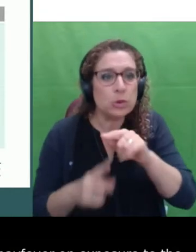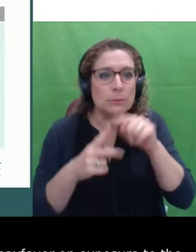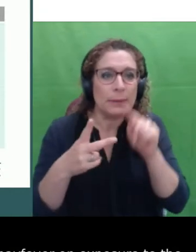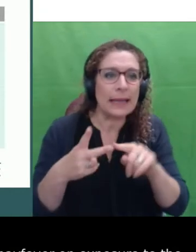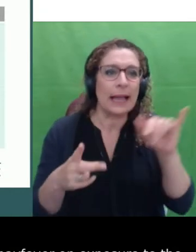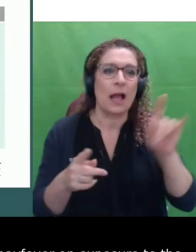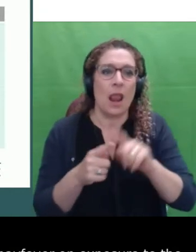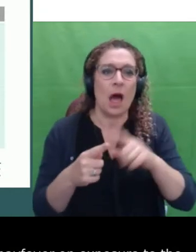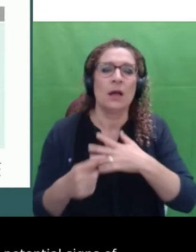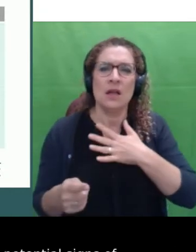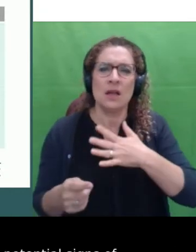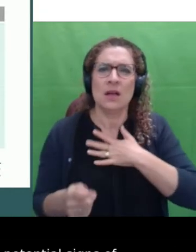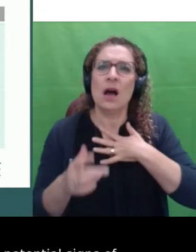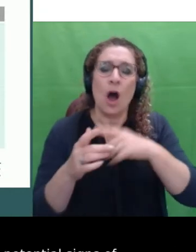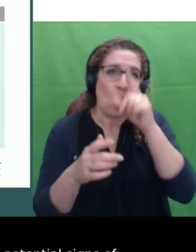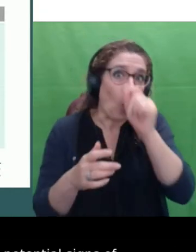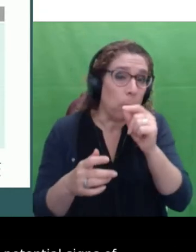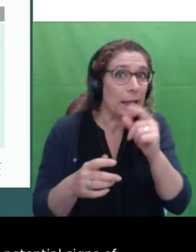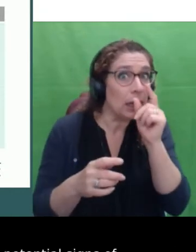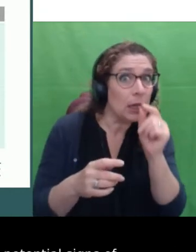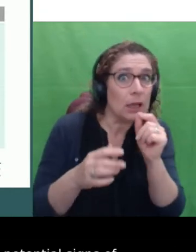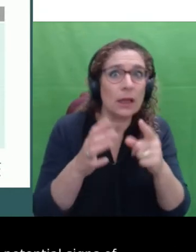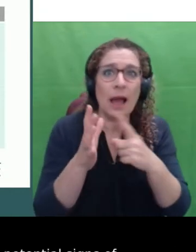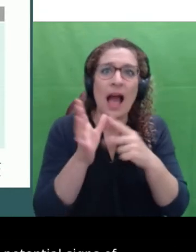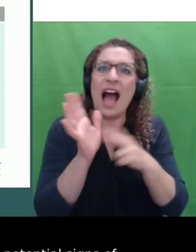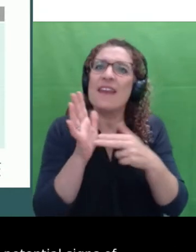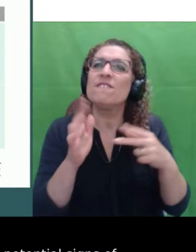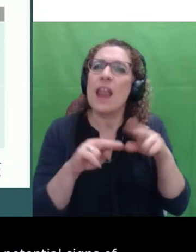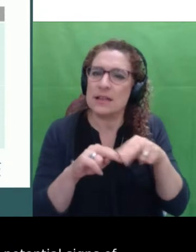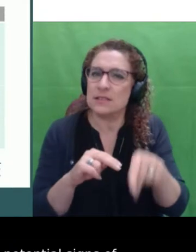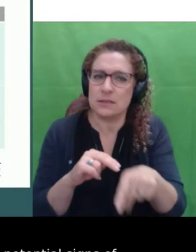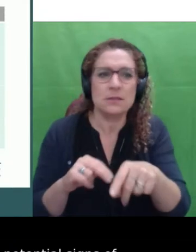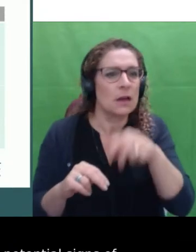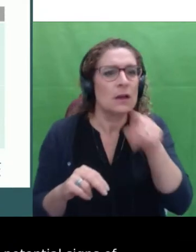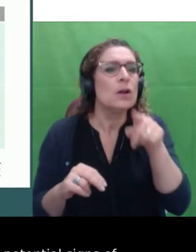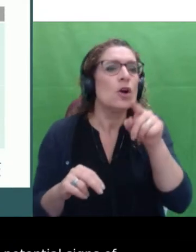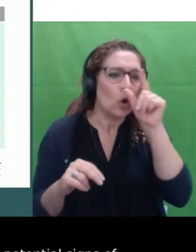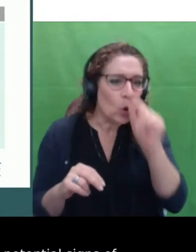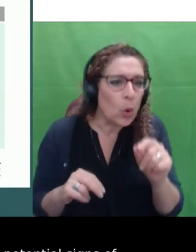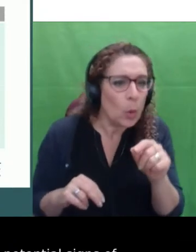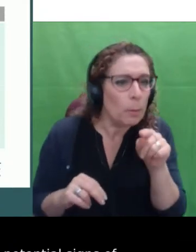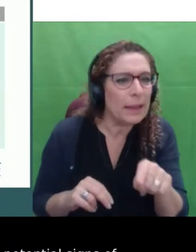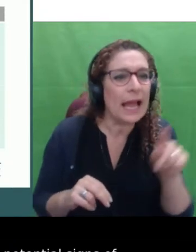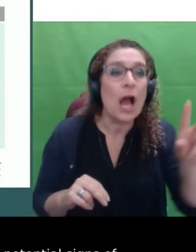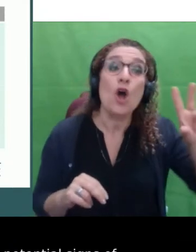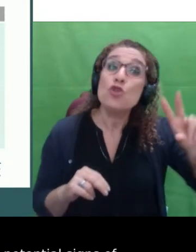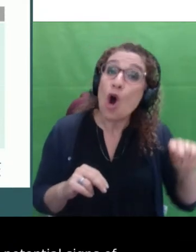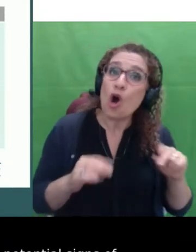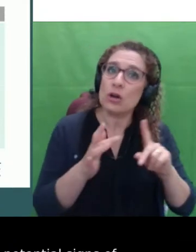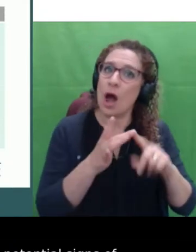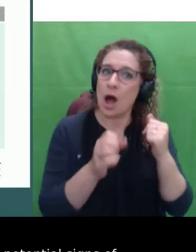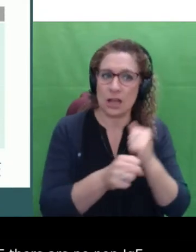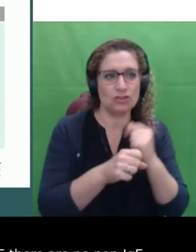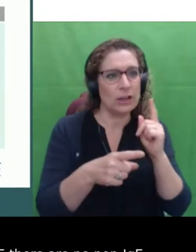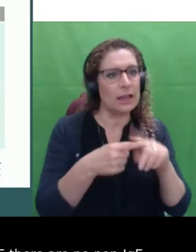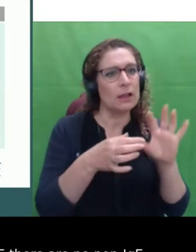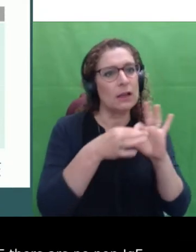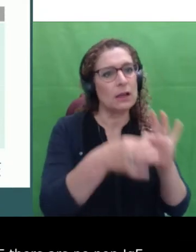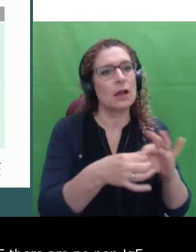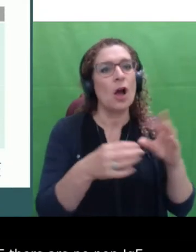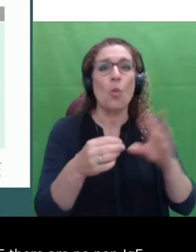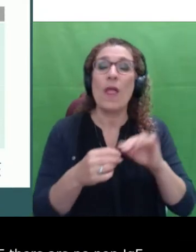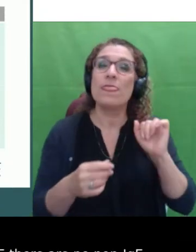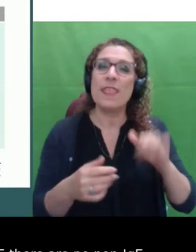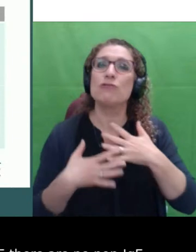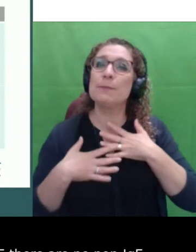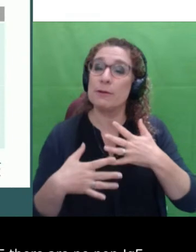breathlessness and according to nice there are no non-ige mediated symptoms associated with um the respiratory system